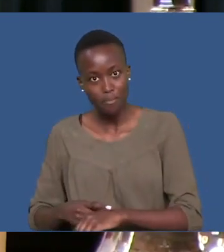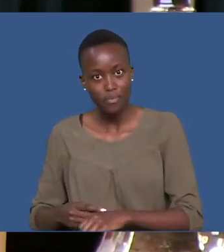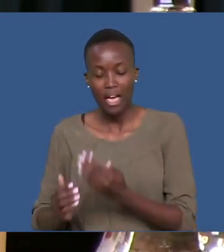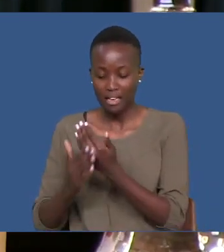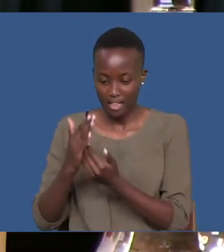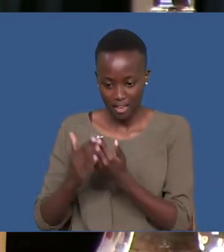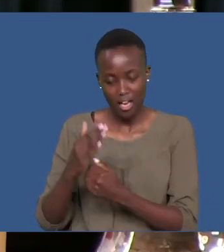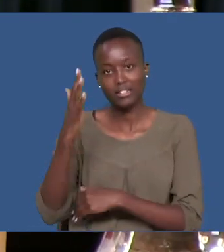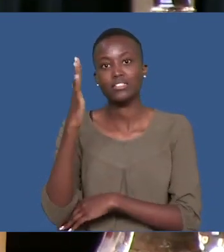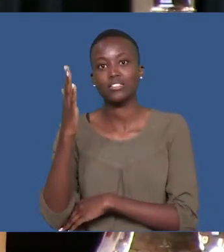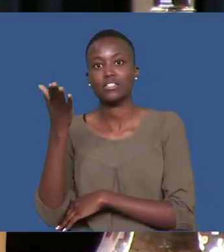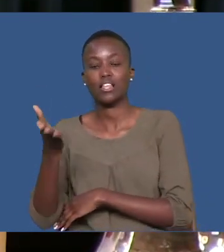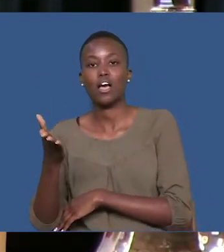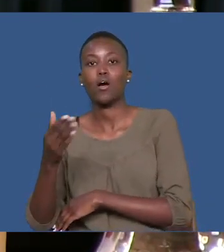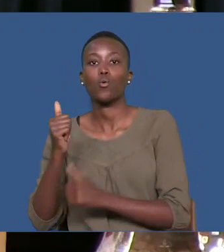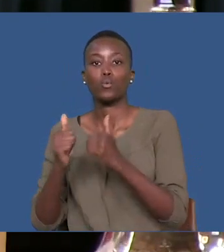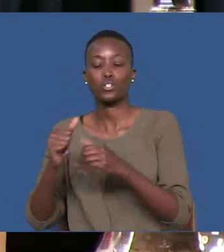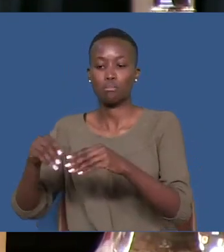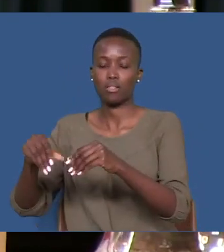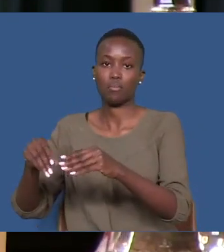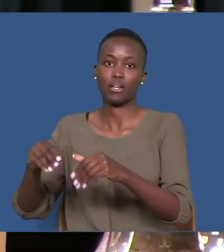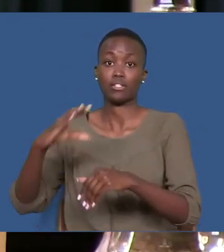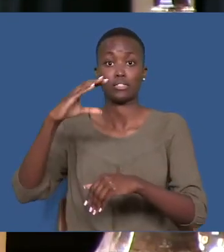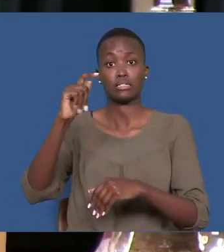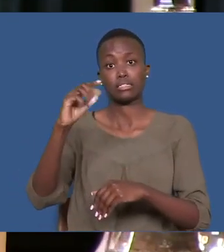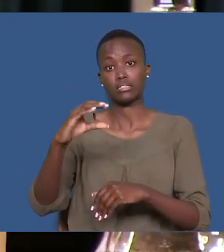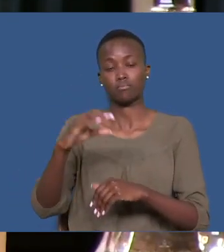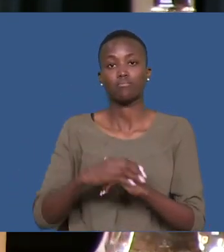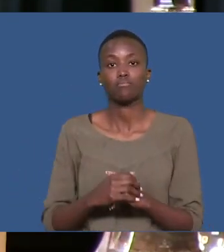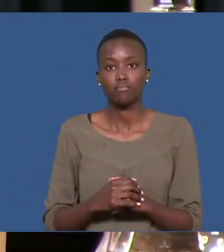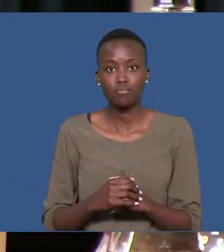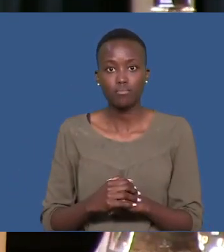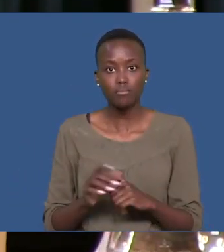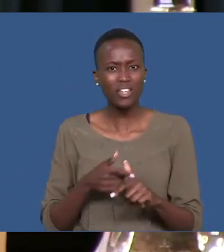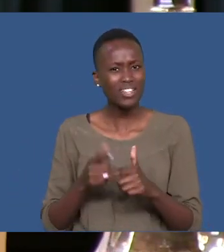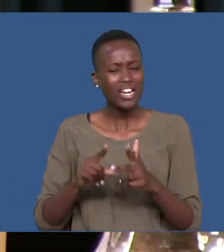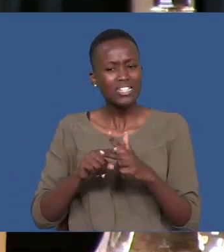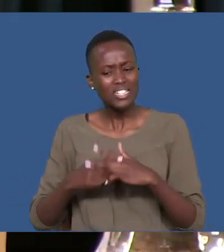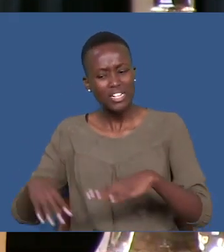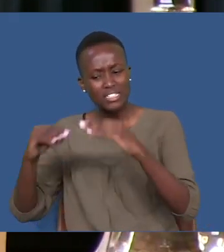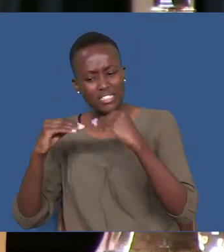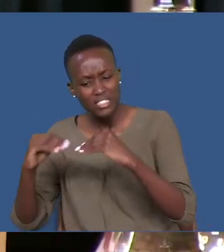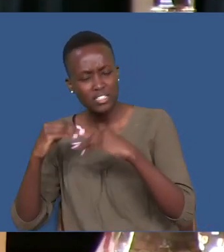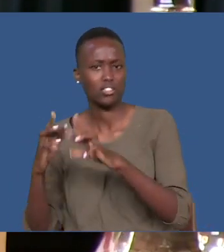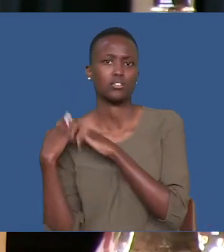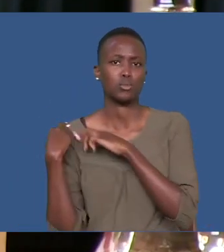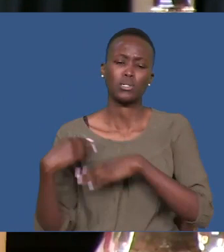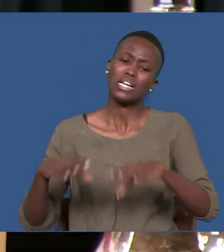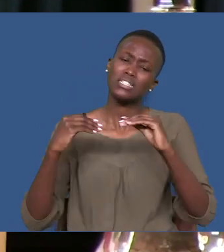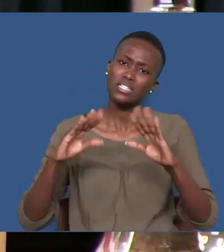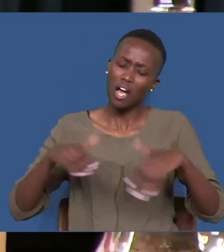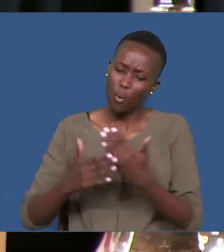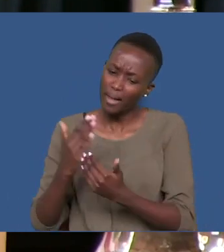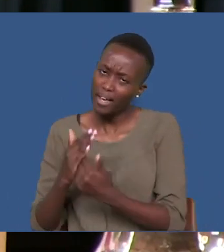take care of the trees that we have. It will be a little nursery where we'll start teaching them responsibility. And we are hoping, because